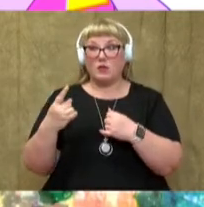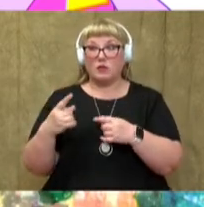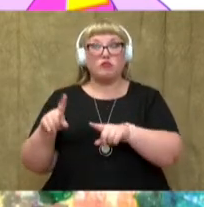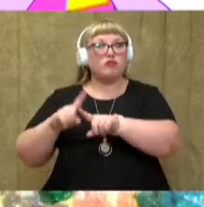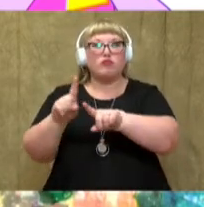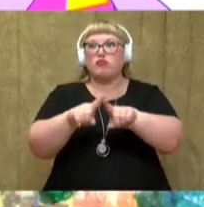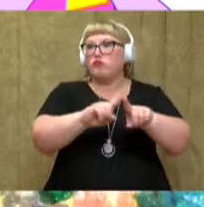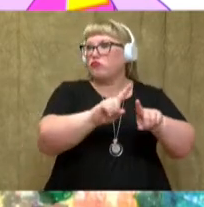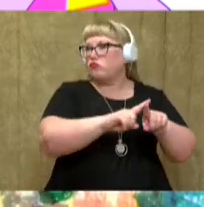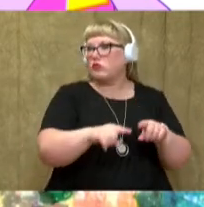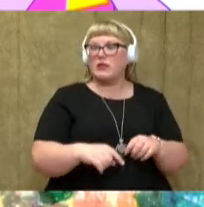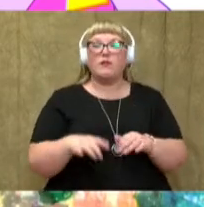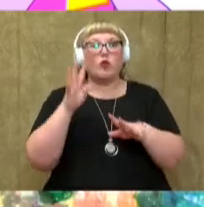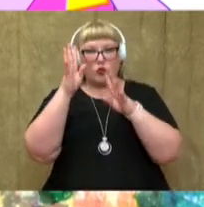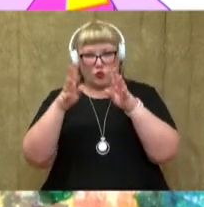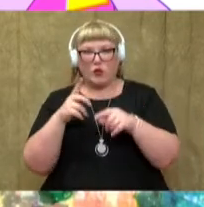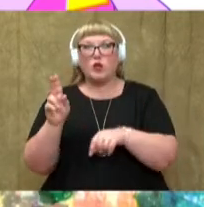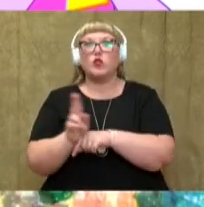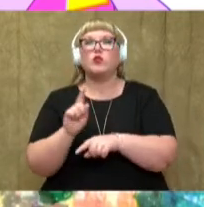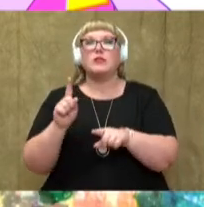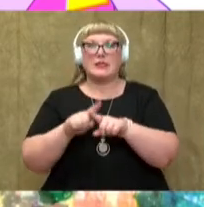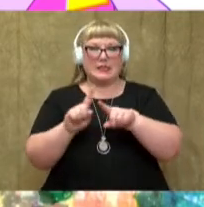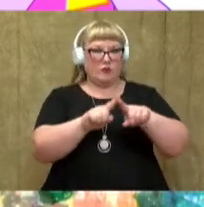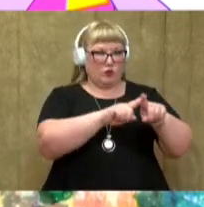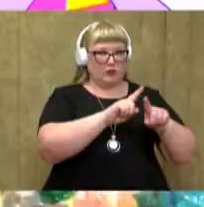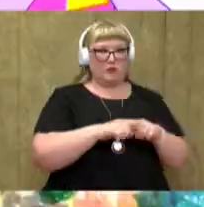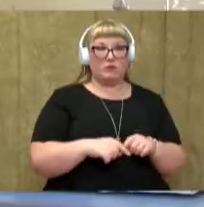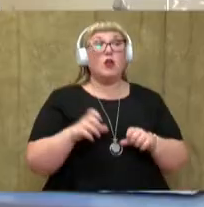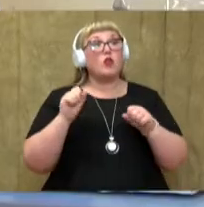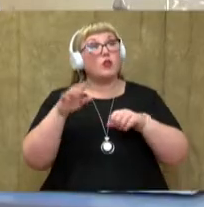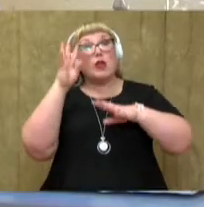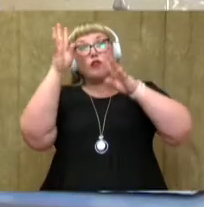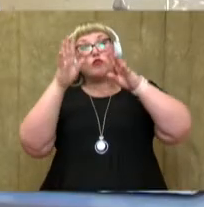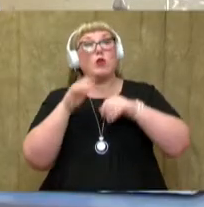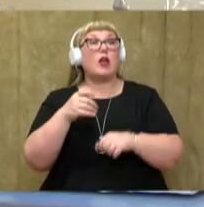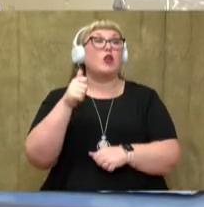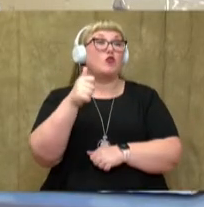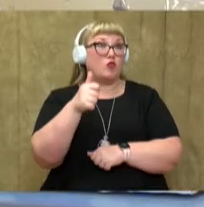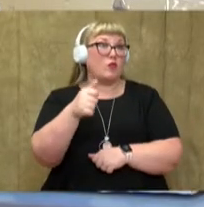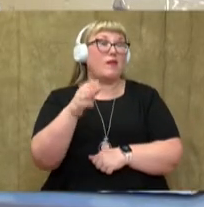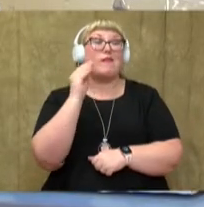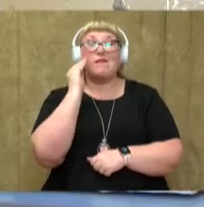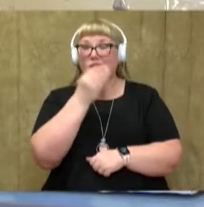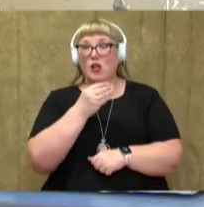made using all the shapes. So you can create your own flower that no one has ever seen before.